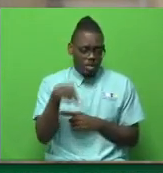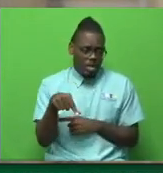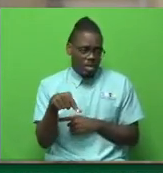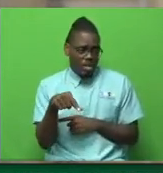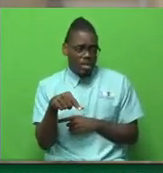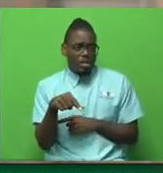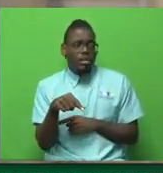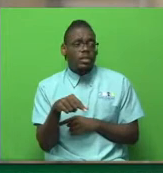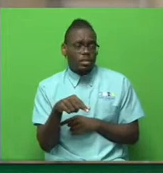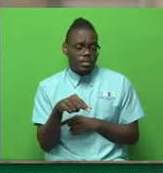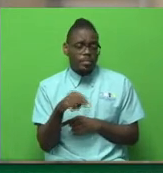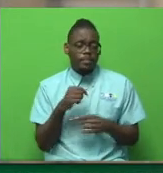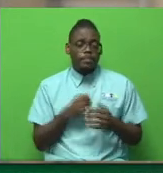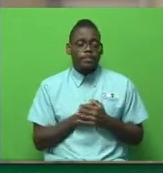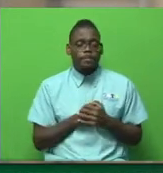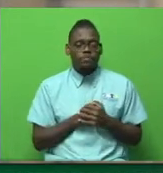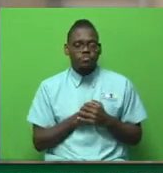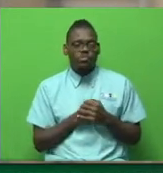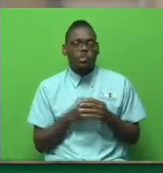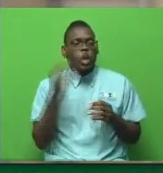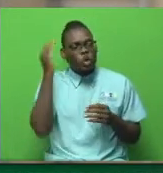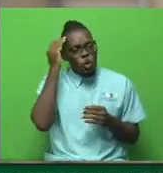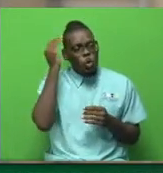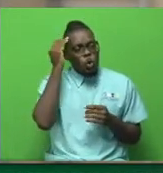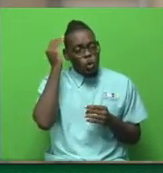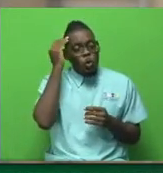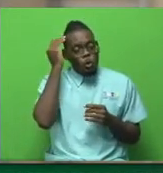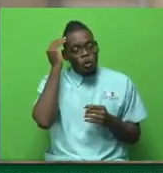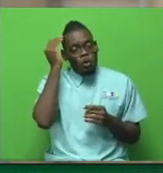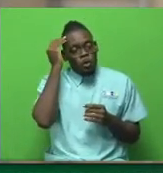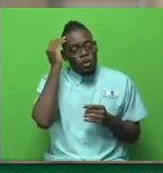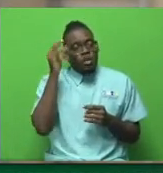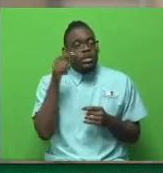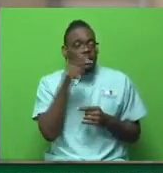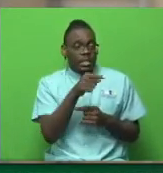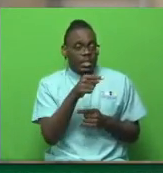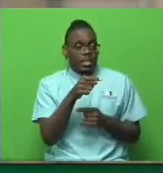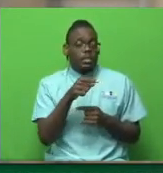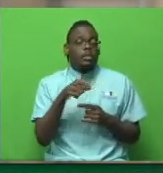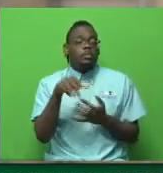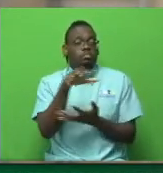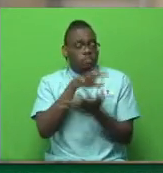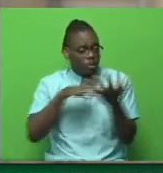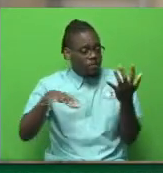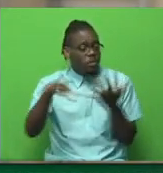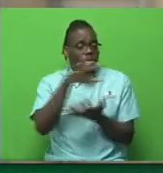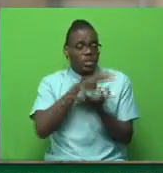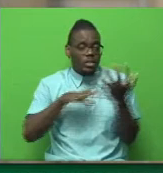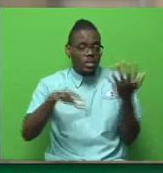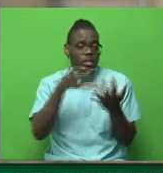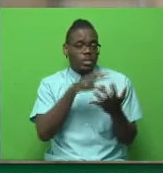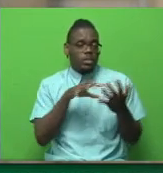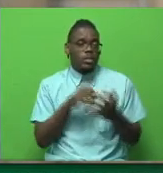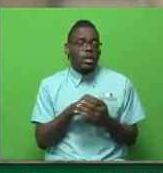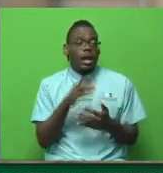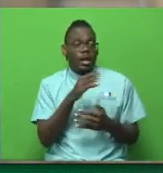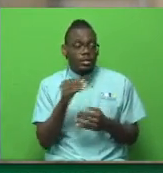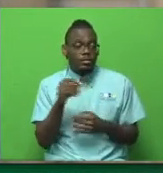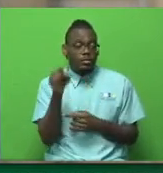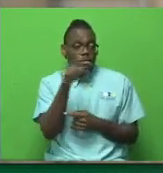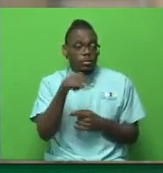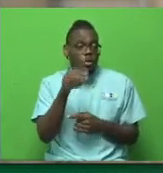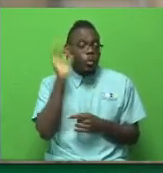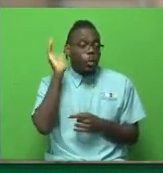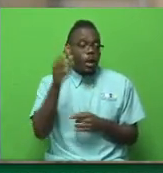chaos and confusion so Deputy speaker and that is why we are in office right now and they will spend the rest of their natural lives